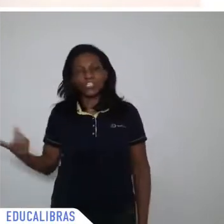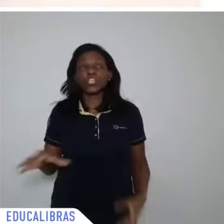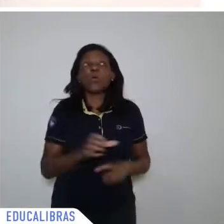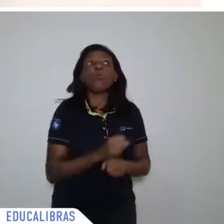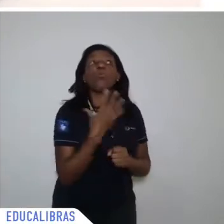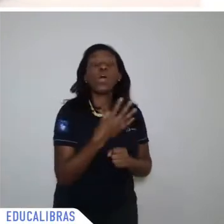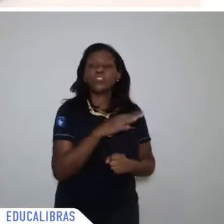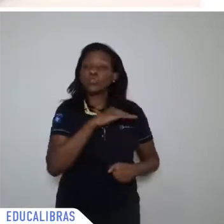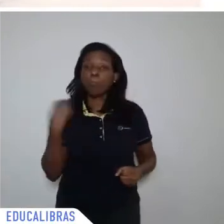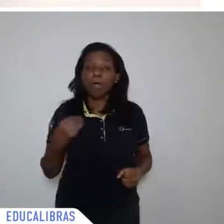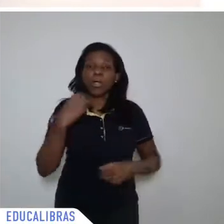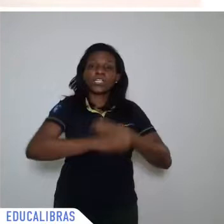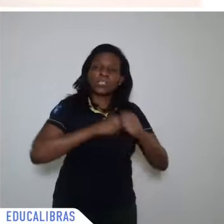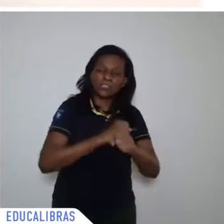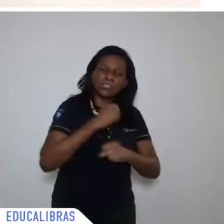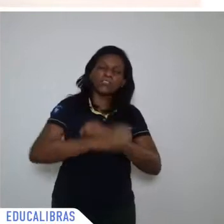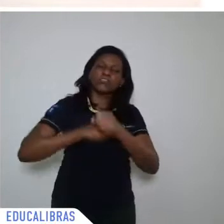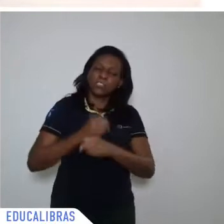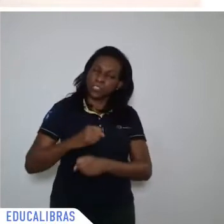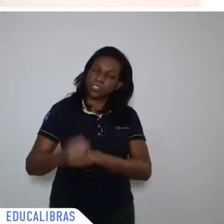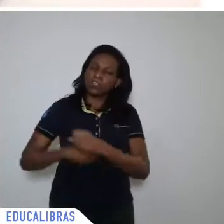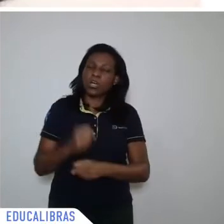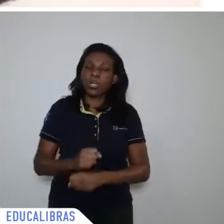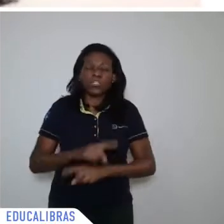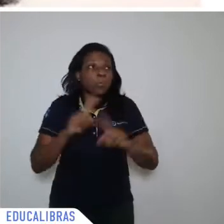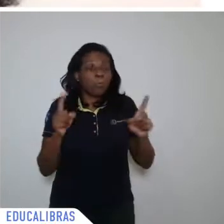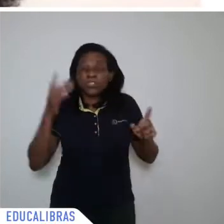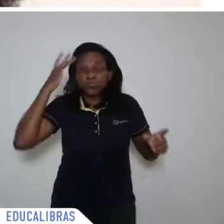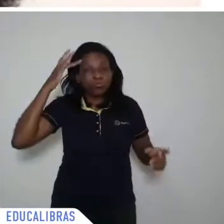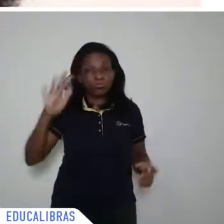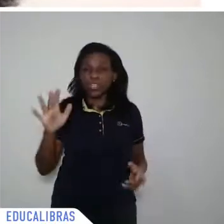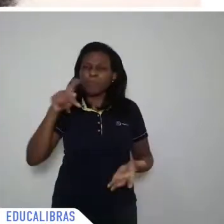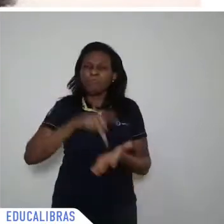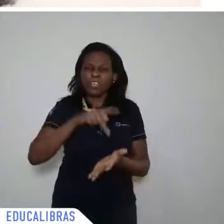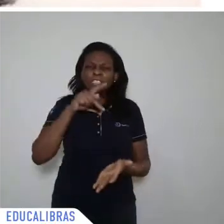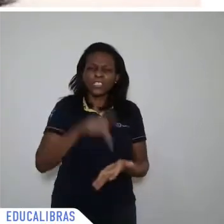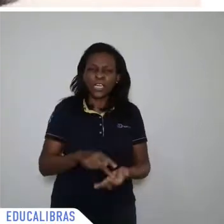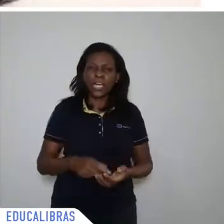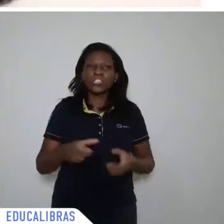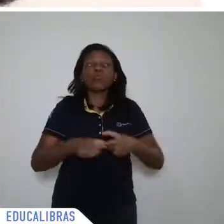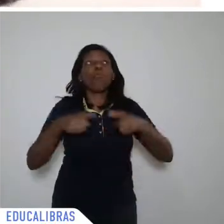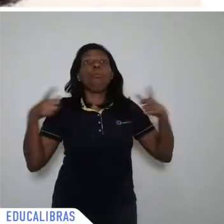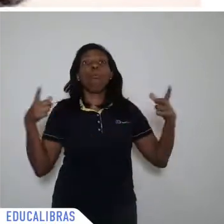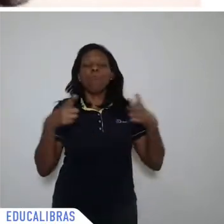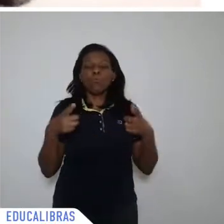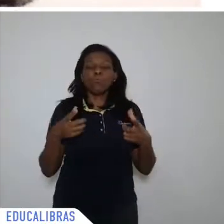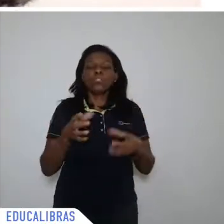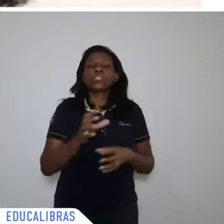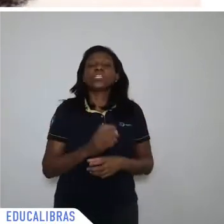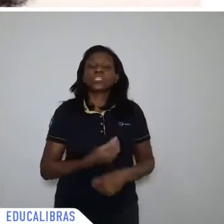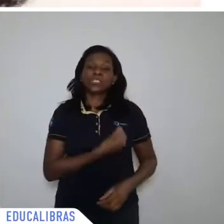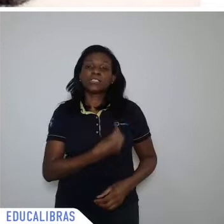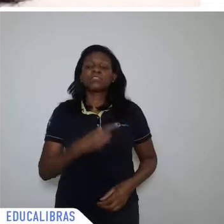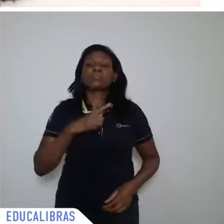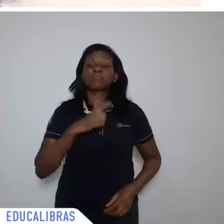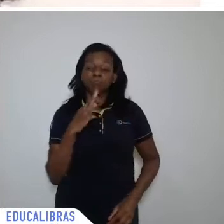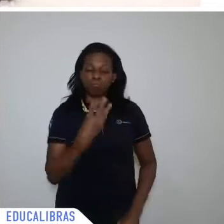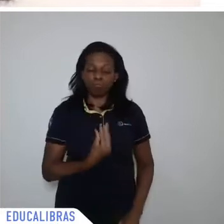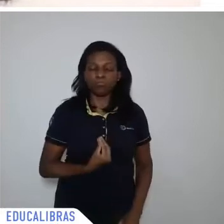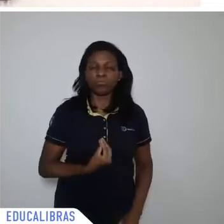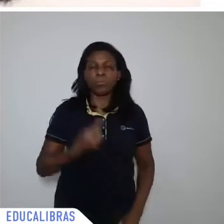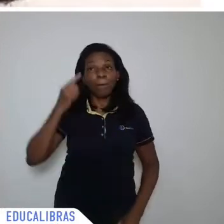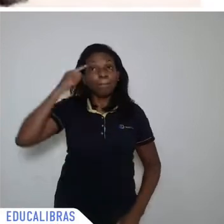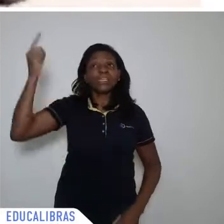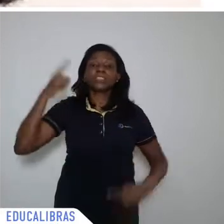killed every day, how many of us are killed every year. And we can find that out, but we don't know how many